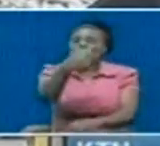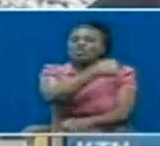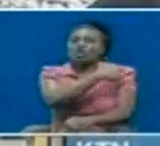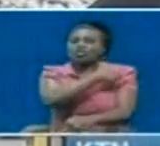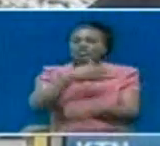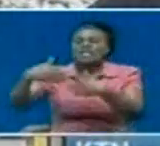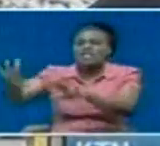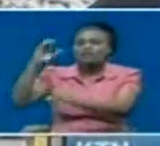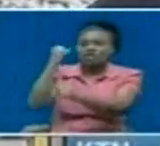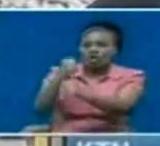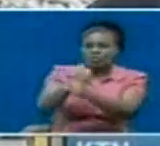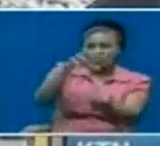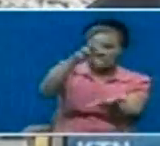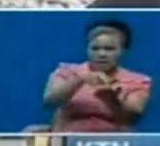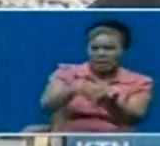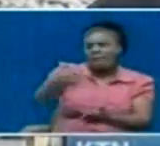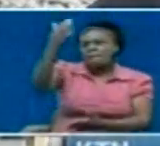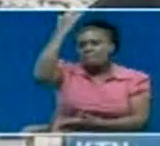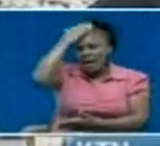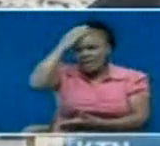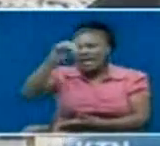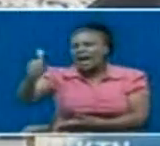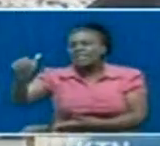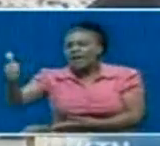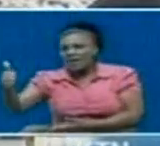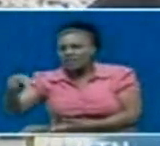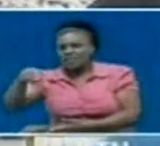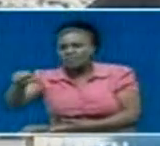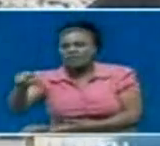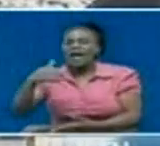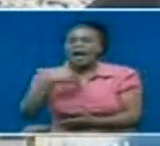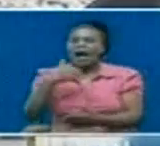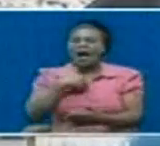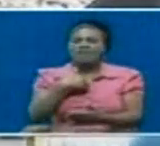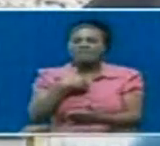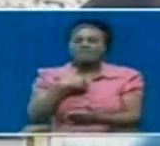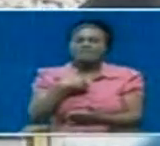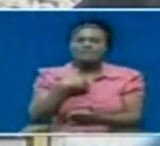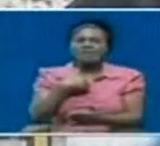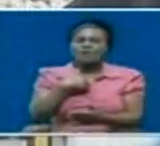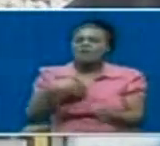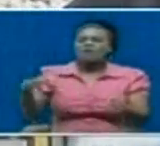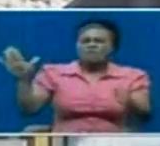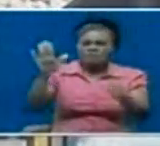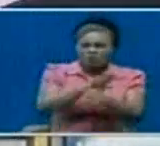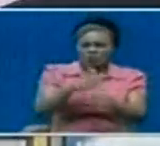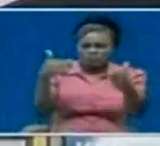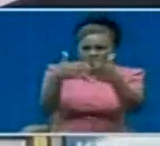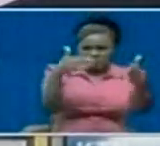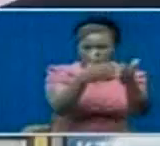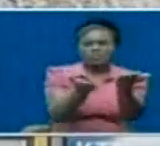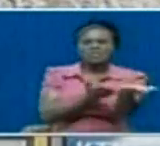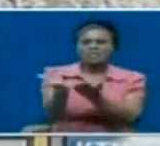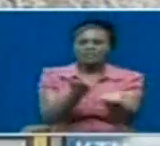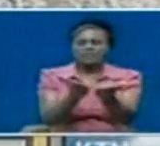be leaving their stations, but by Monday other health workers are coming on board and we are going to have complete disruption of services. In